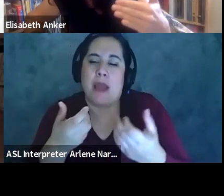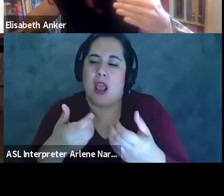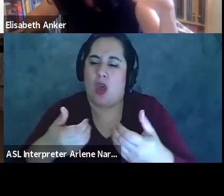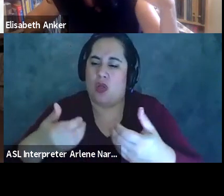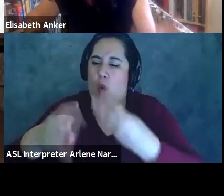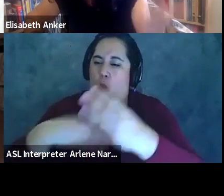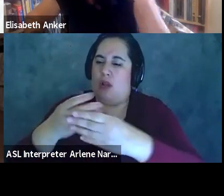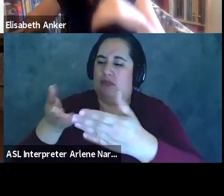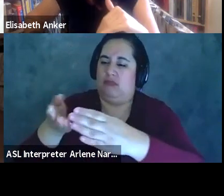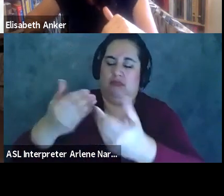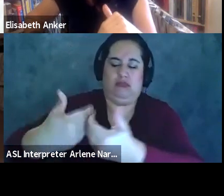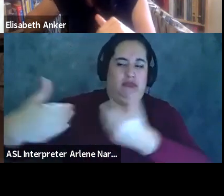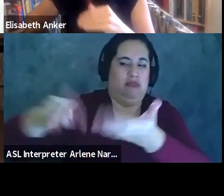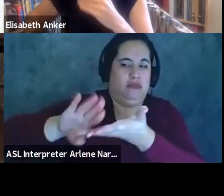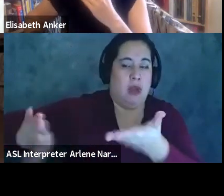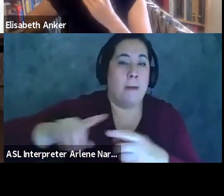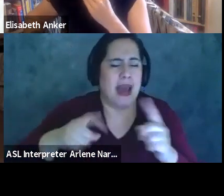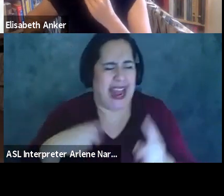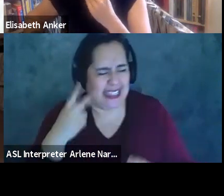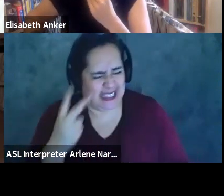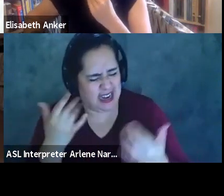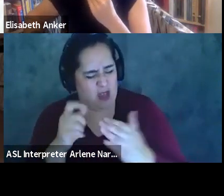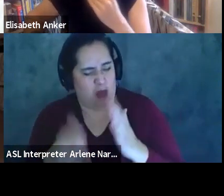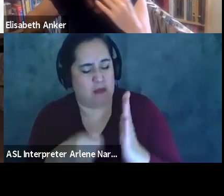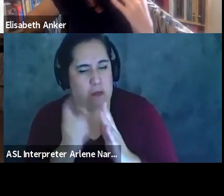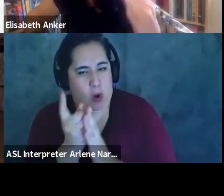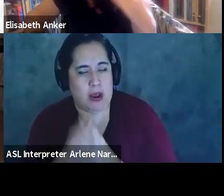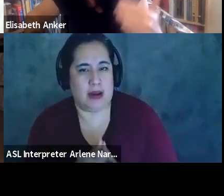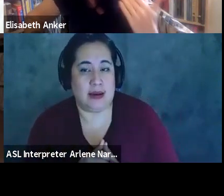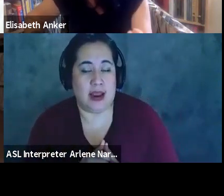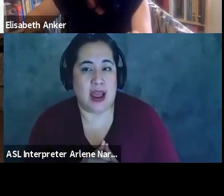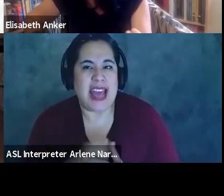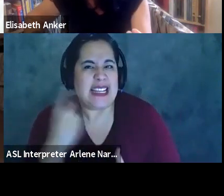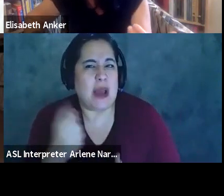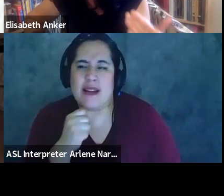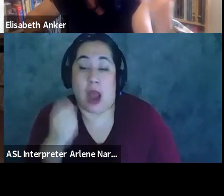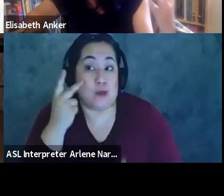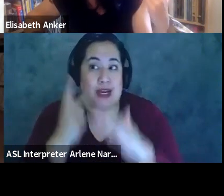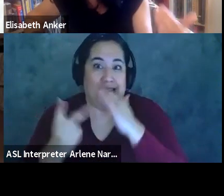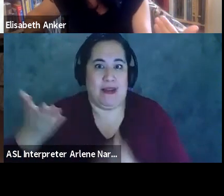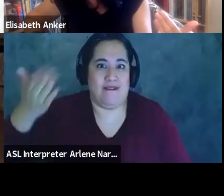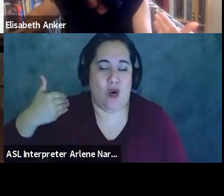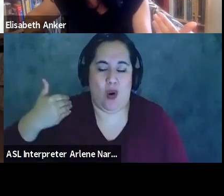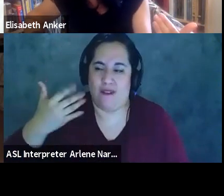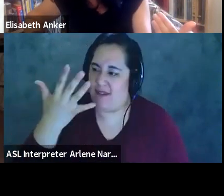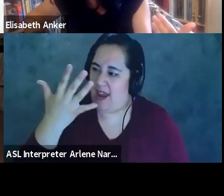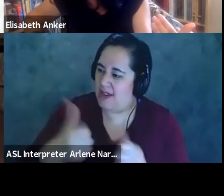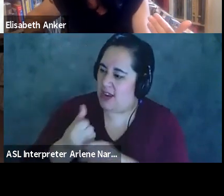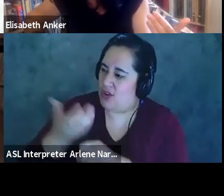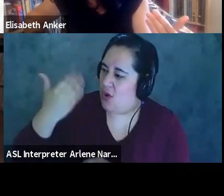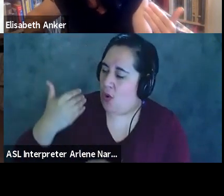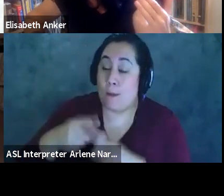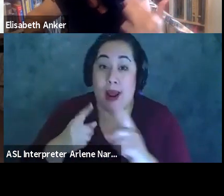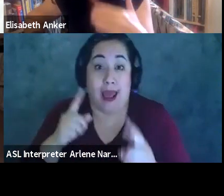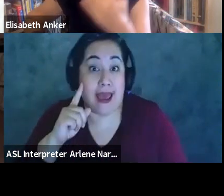border, versus what I also see at this moment, which I actually was something I would not have predicted 4 or 5 years ago, but I actually